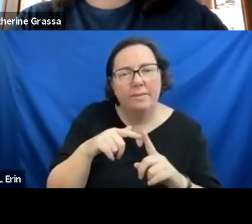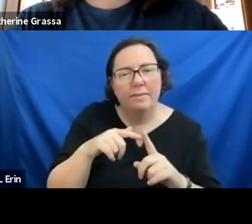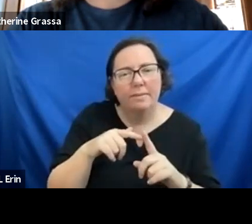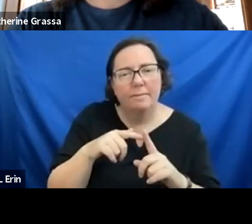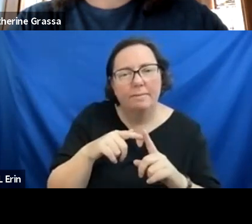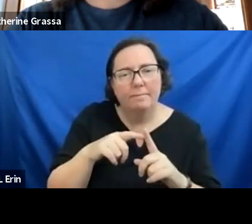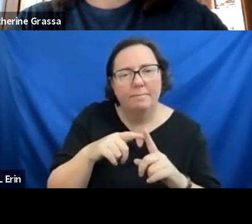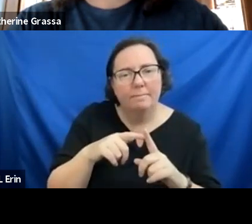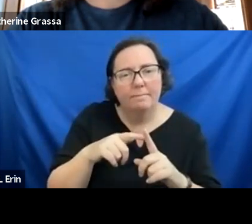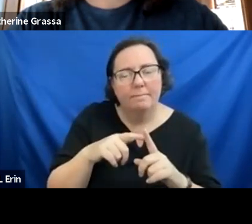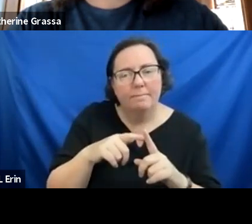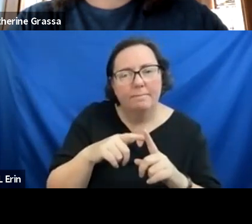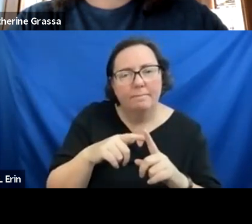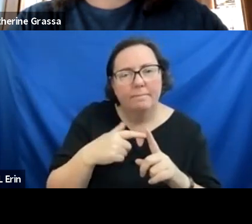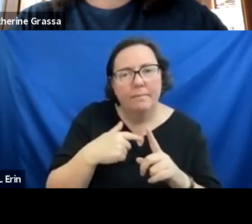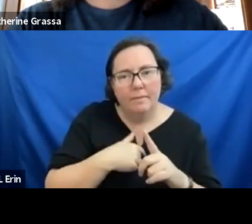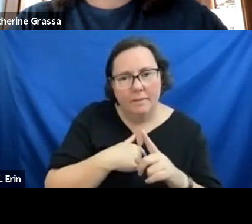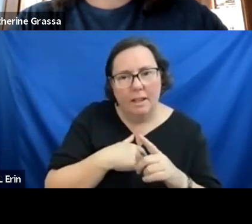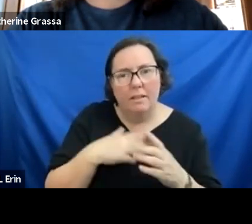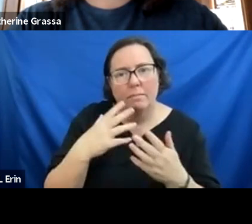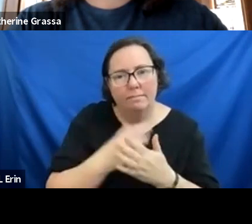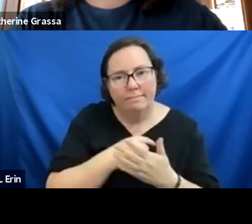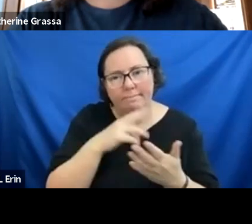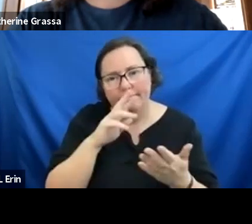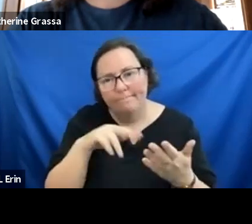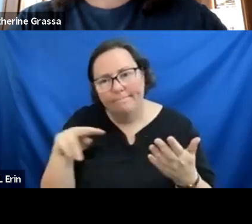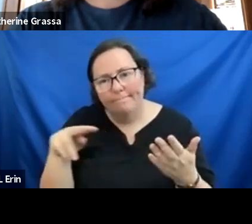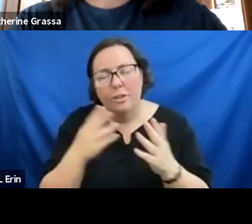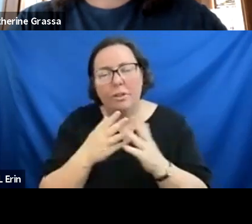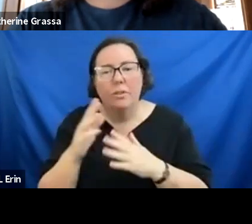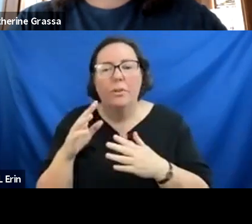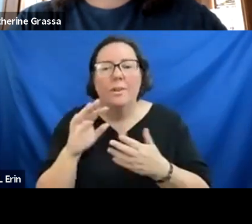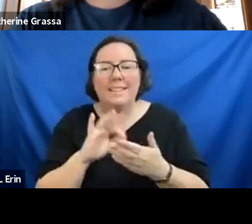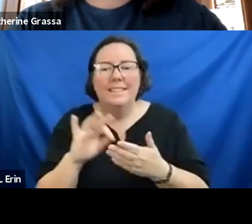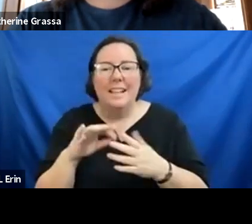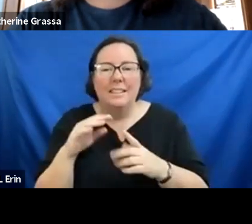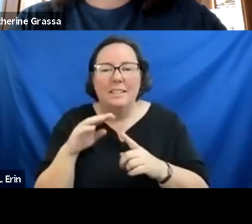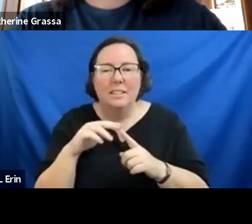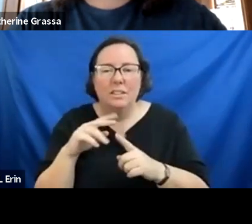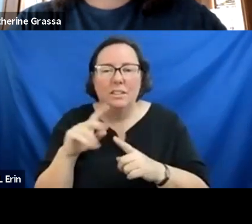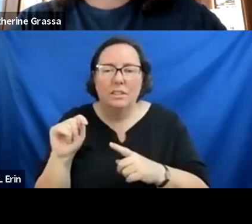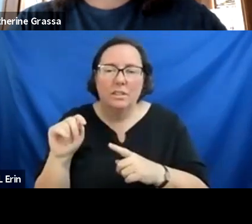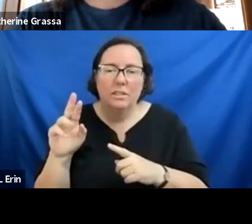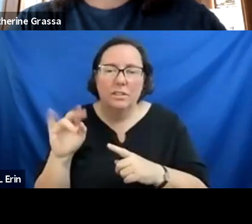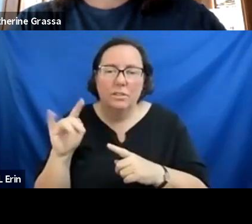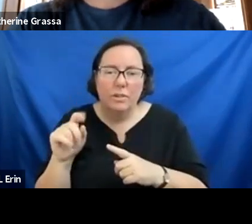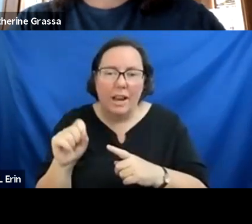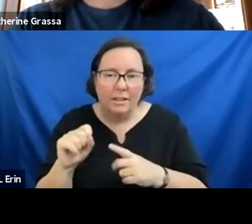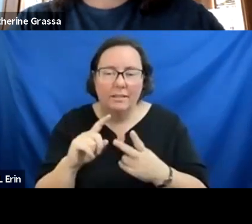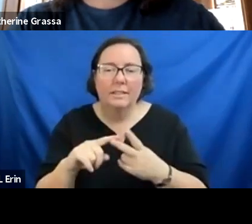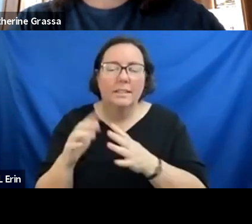I've been spending time looking through the census tracts and the American Community